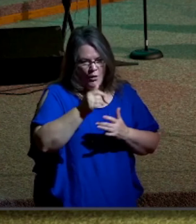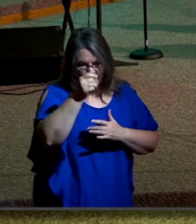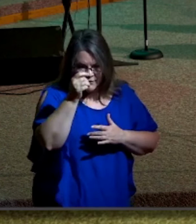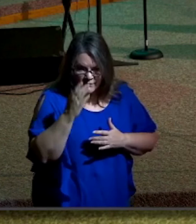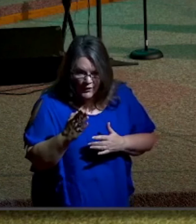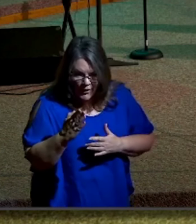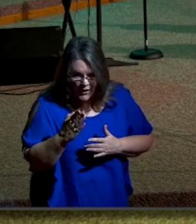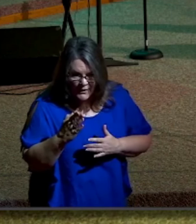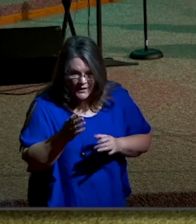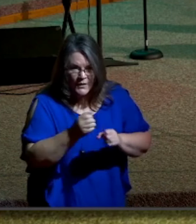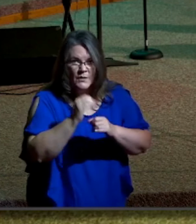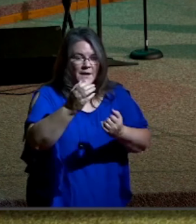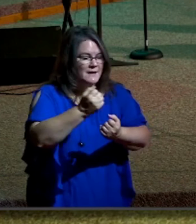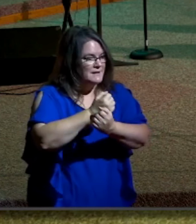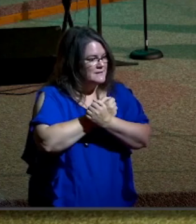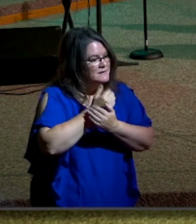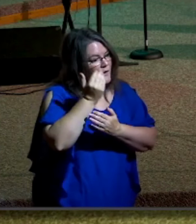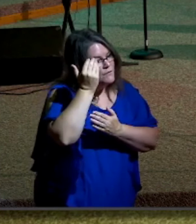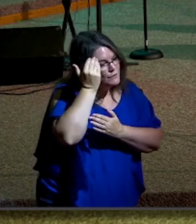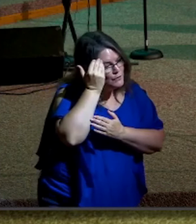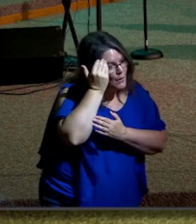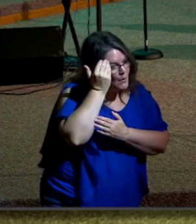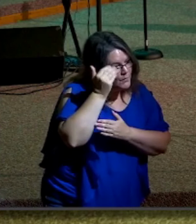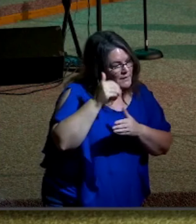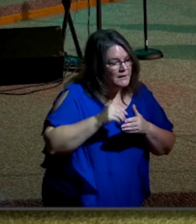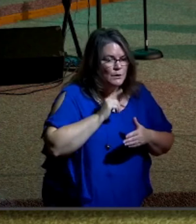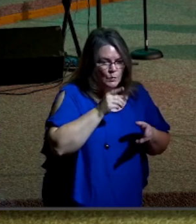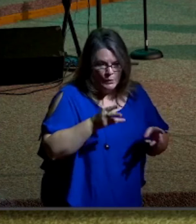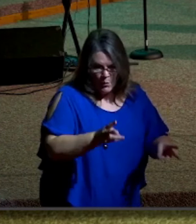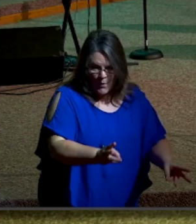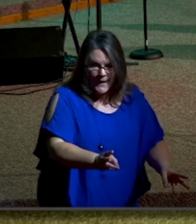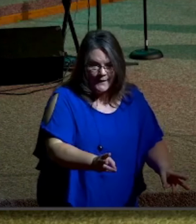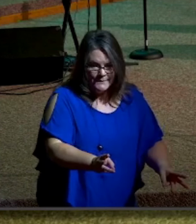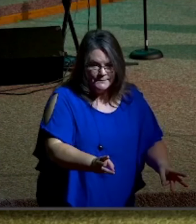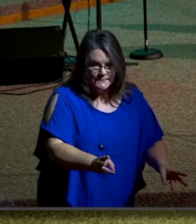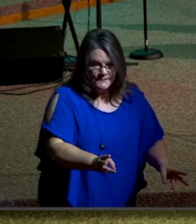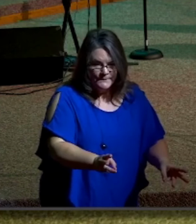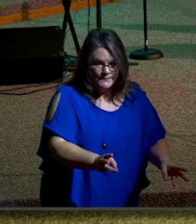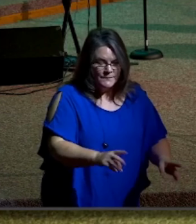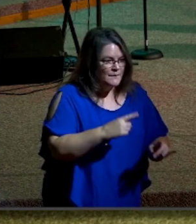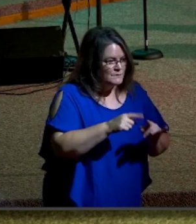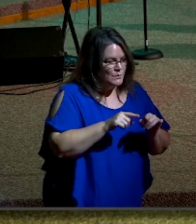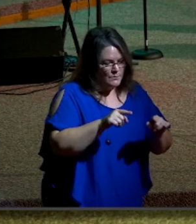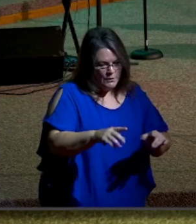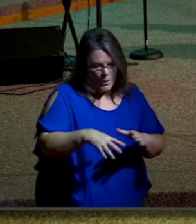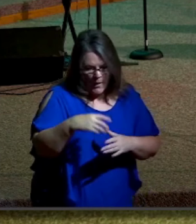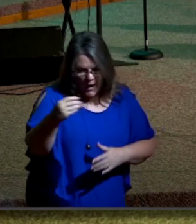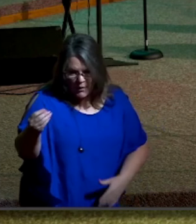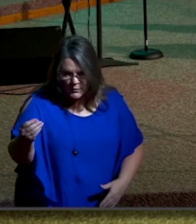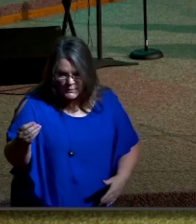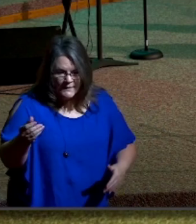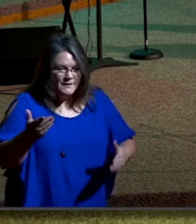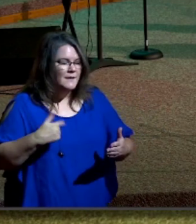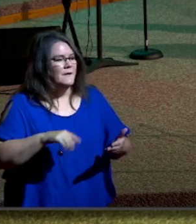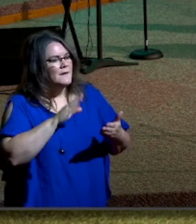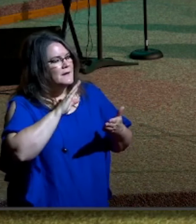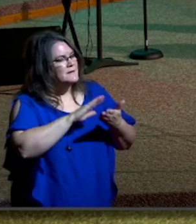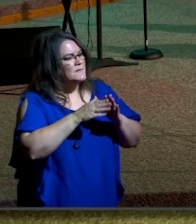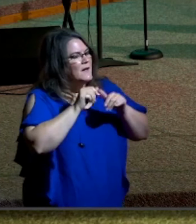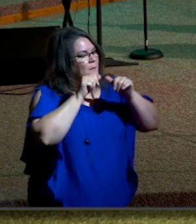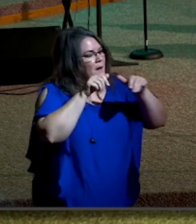his love known in a tangible way. So when we go out, may we be a blessing